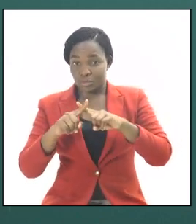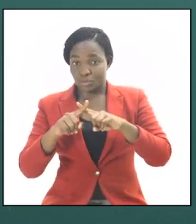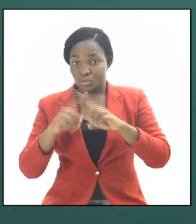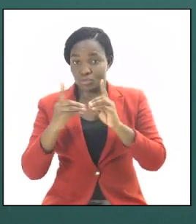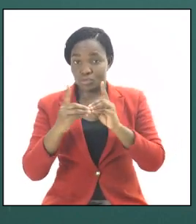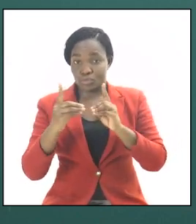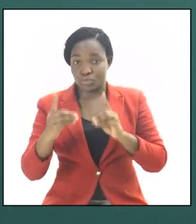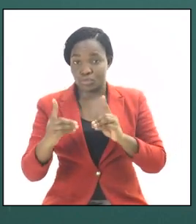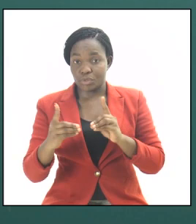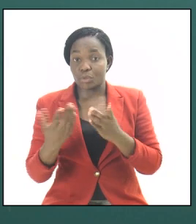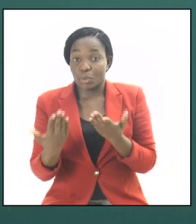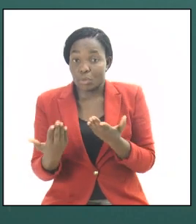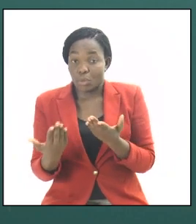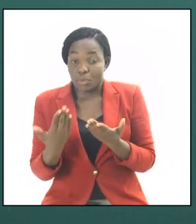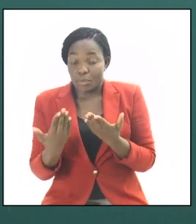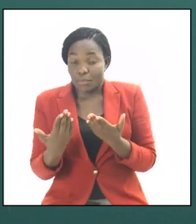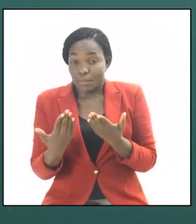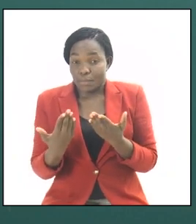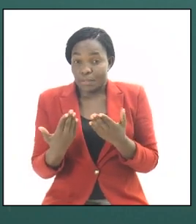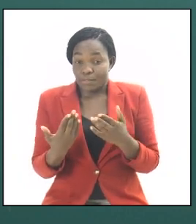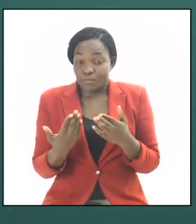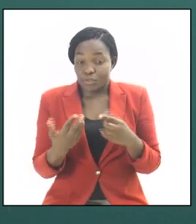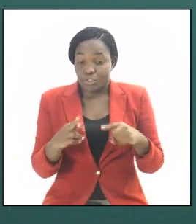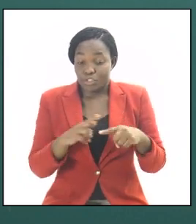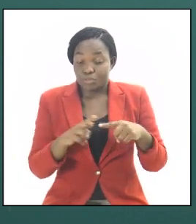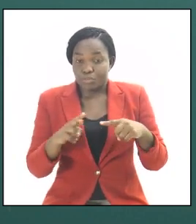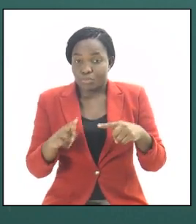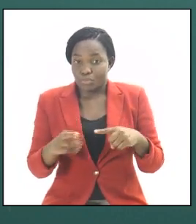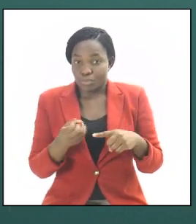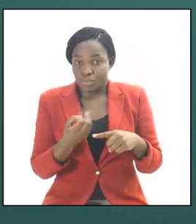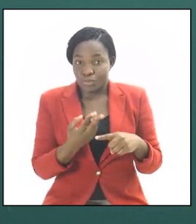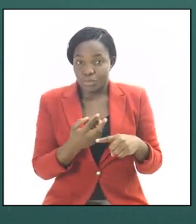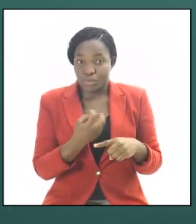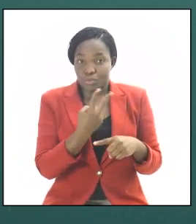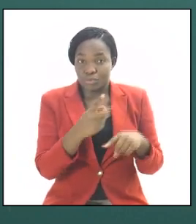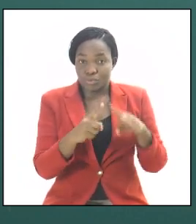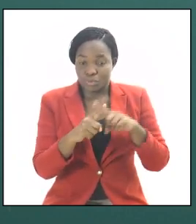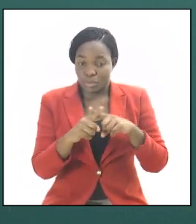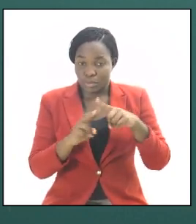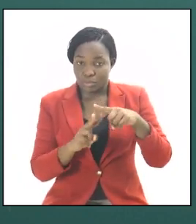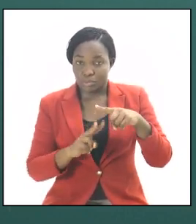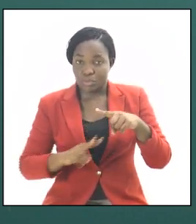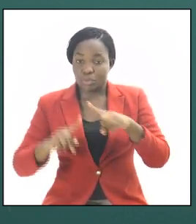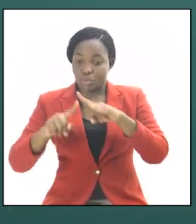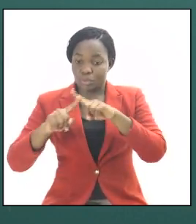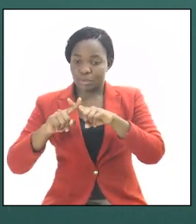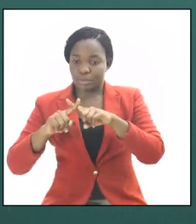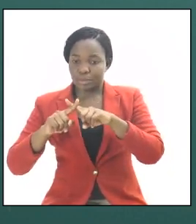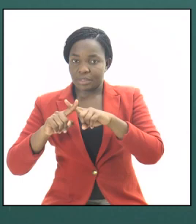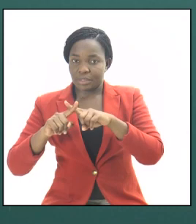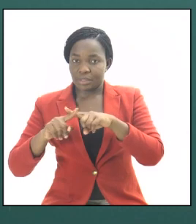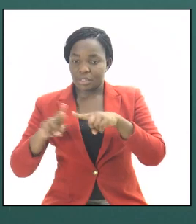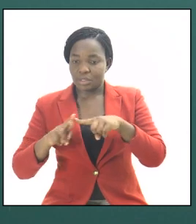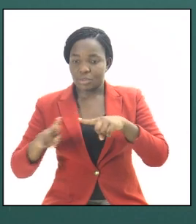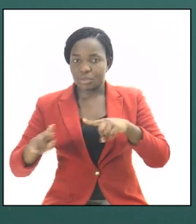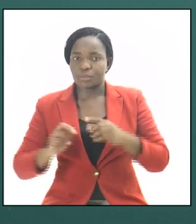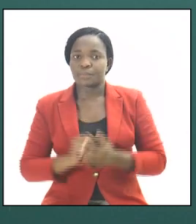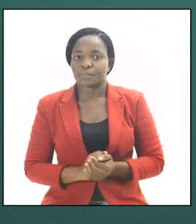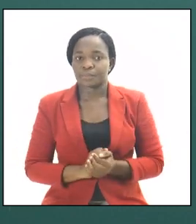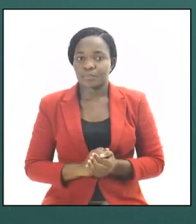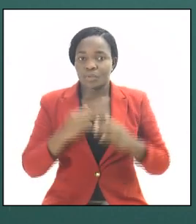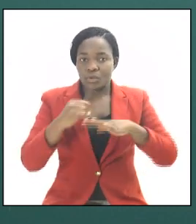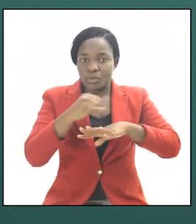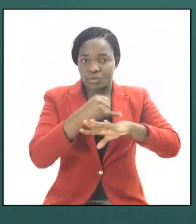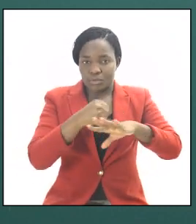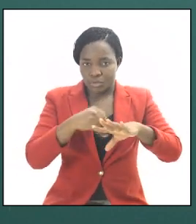Let's just make sure we have done all the instructions Miss Winter gave us. And then tea time and